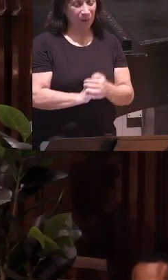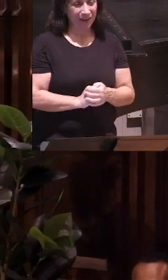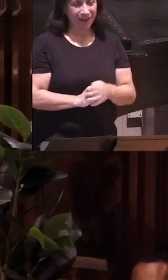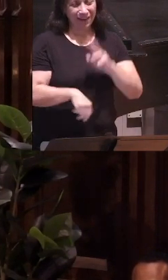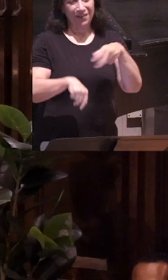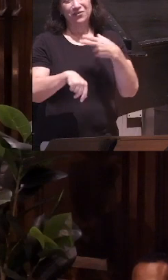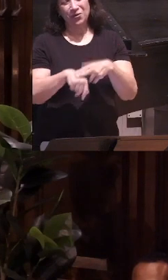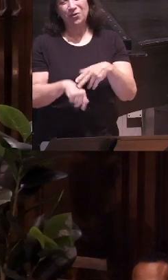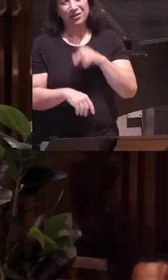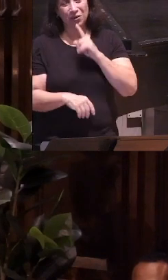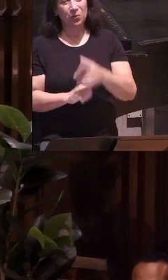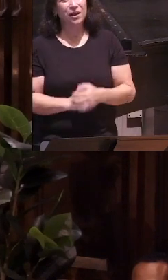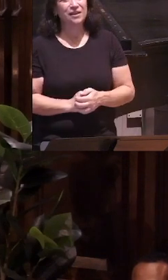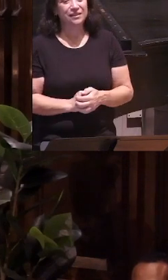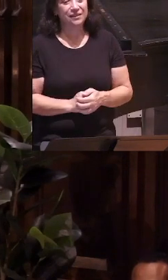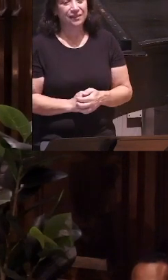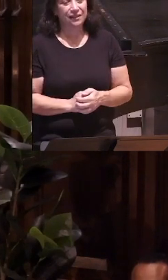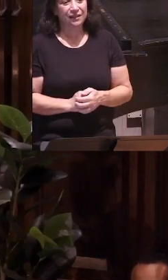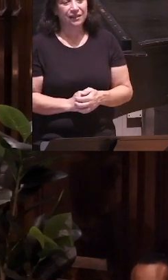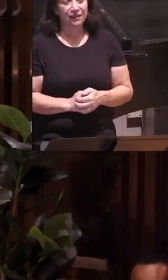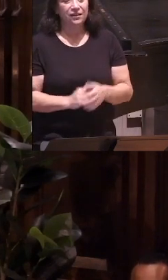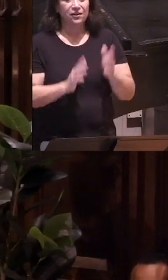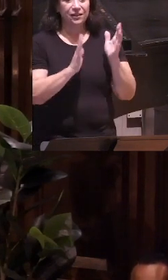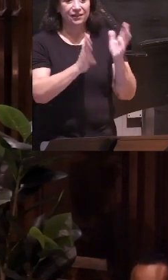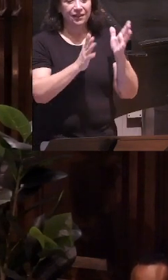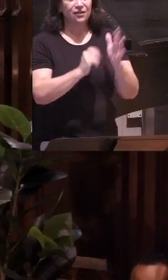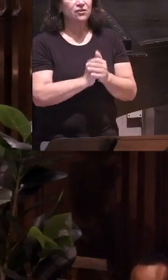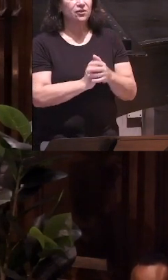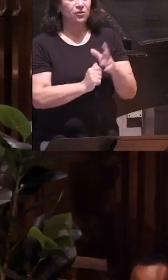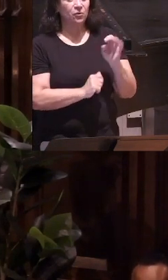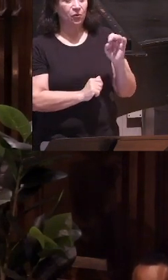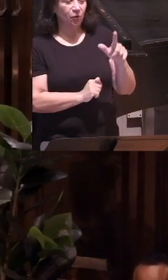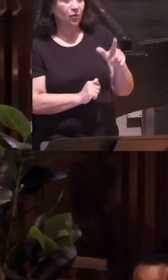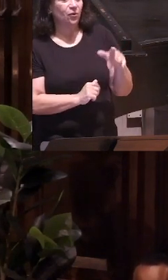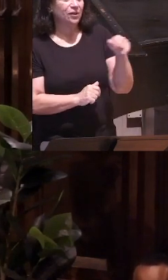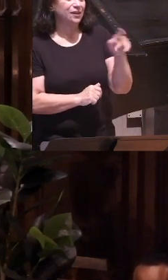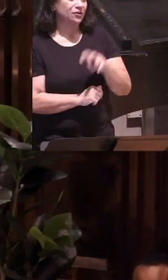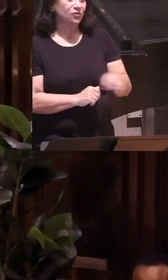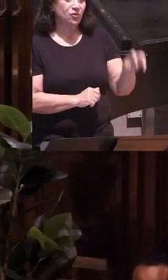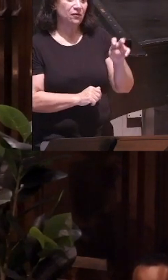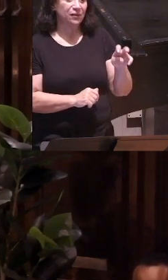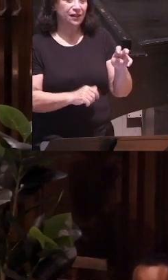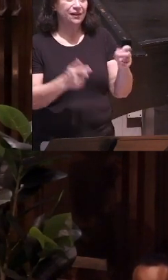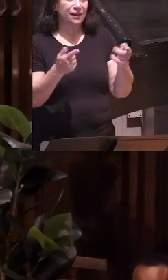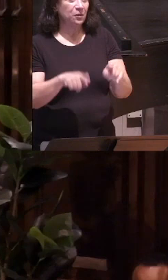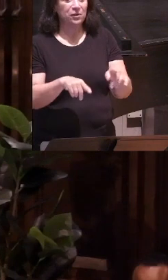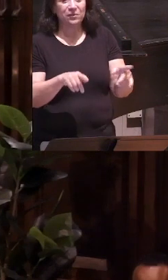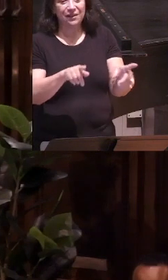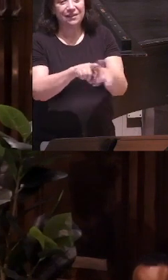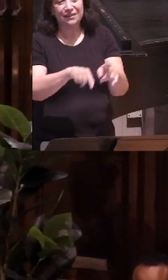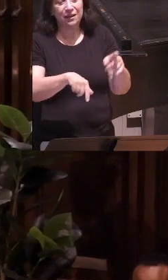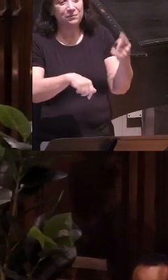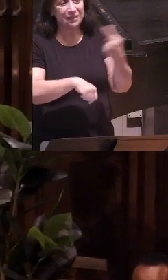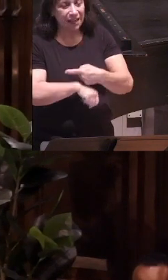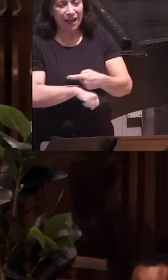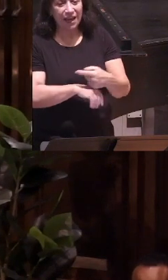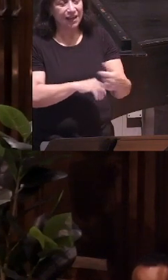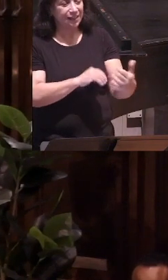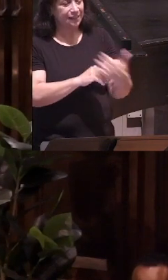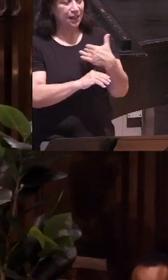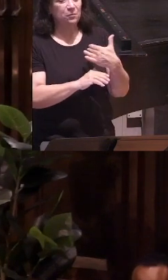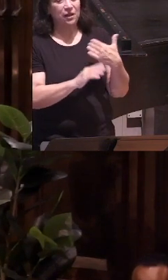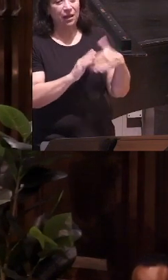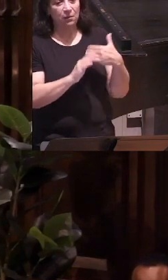was. Let us see, let's talk to Earl, he's traveling. The same day, I got an email from Earl